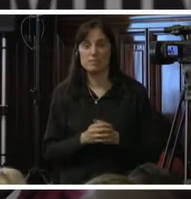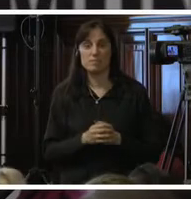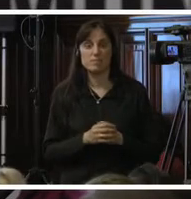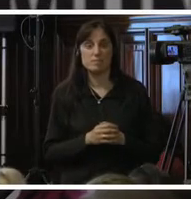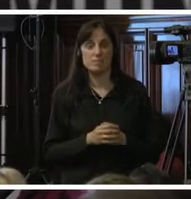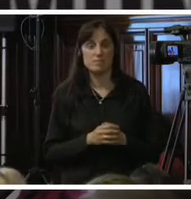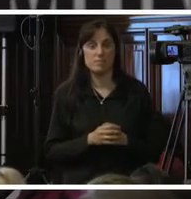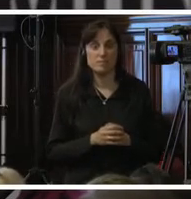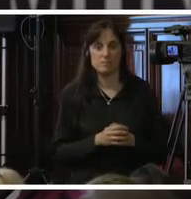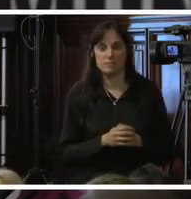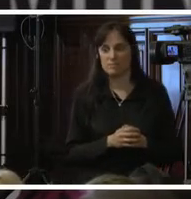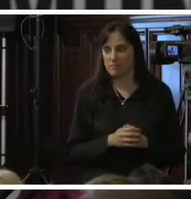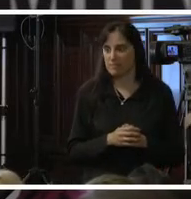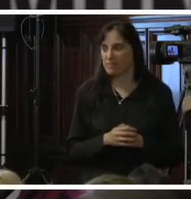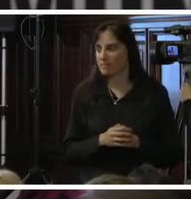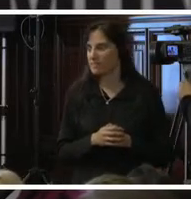yes,